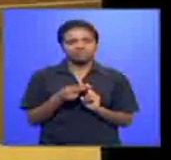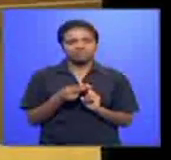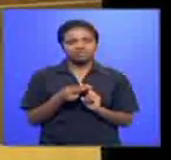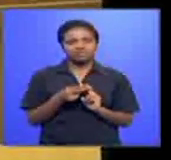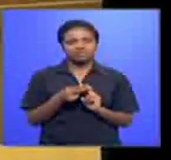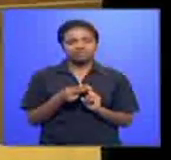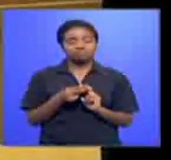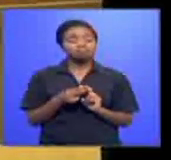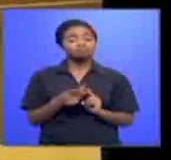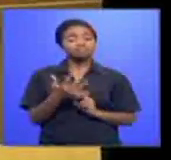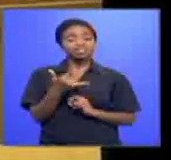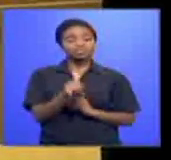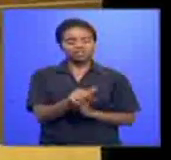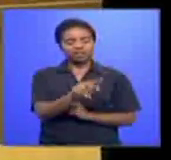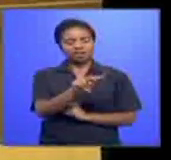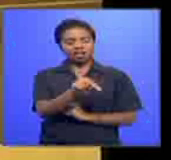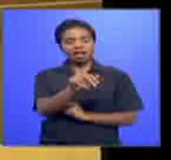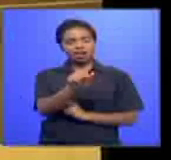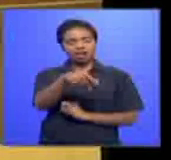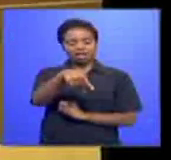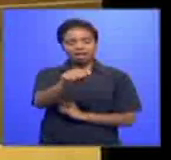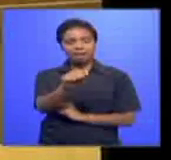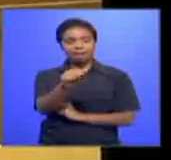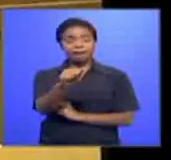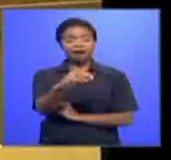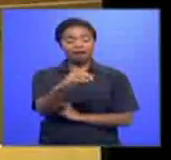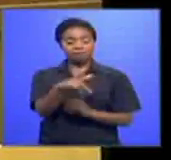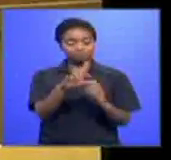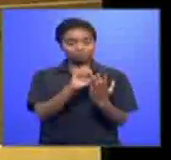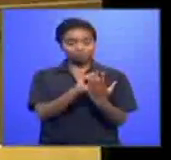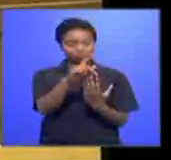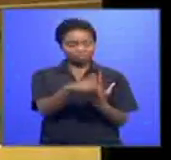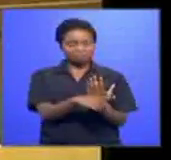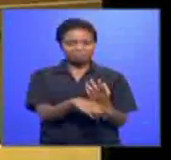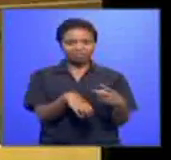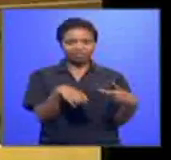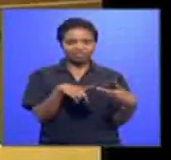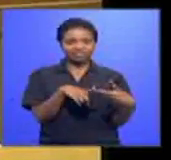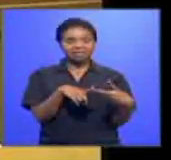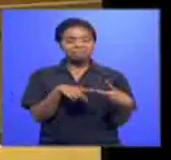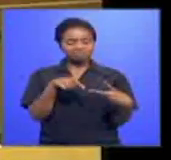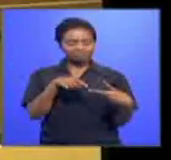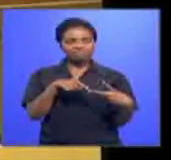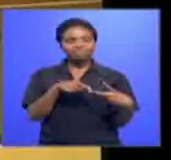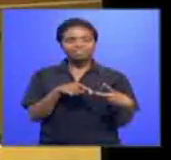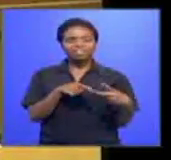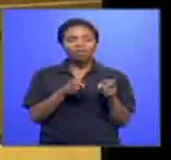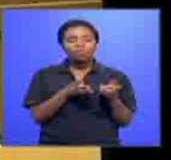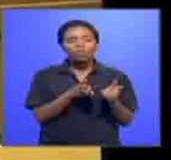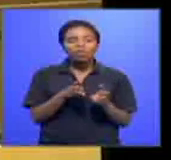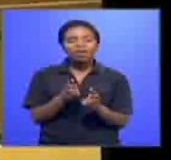The NEPAD program, as well as the African peer review mechanism,